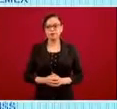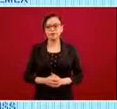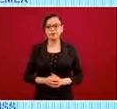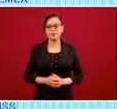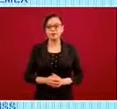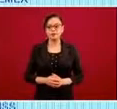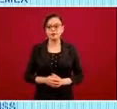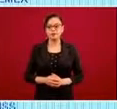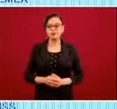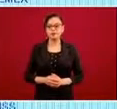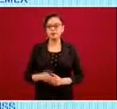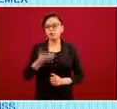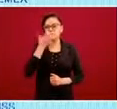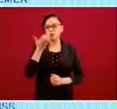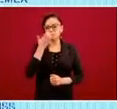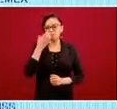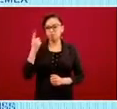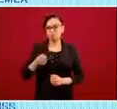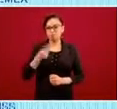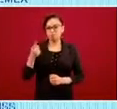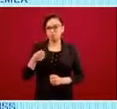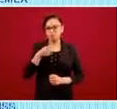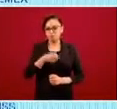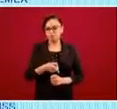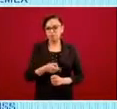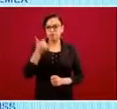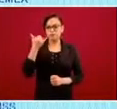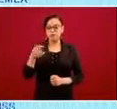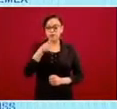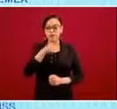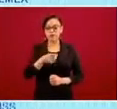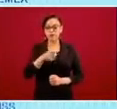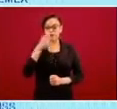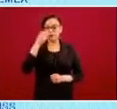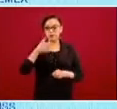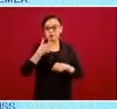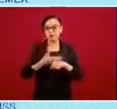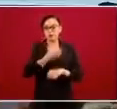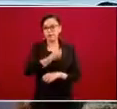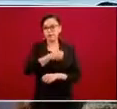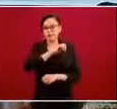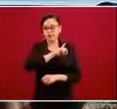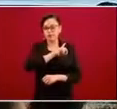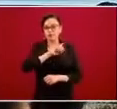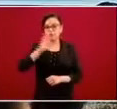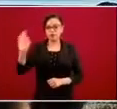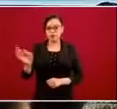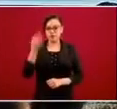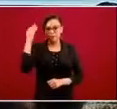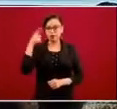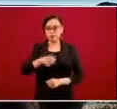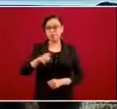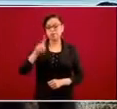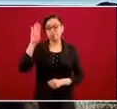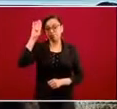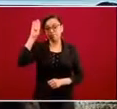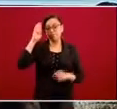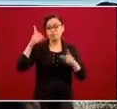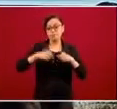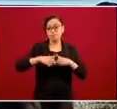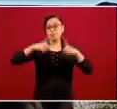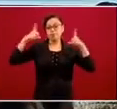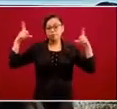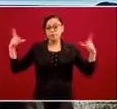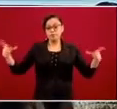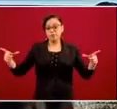ISTE, the Navy, the Army, different institutions, right? So this is a representation, a